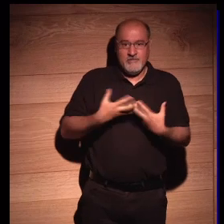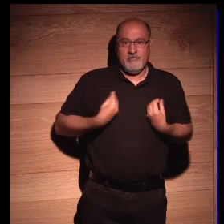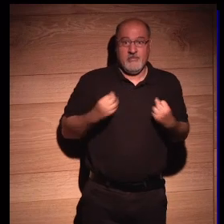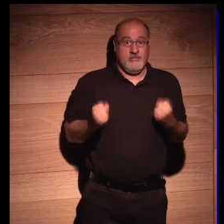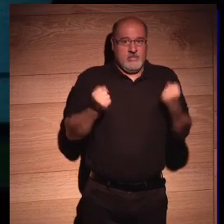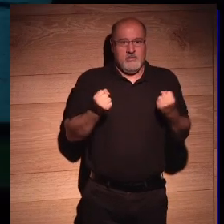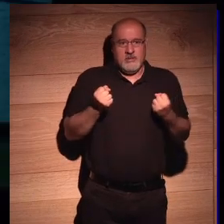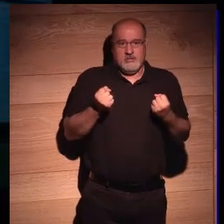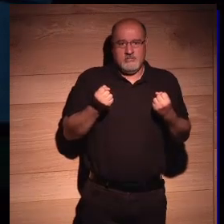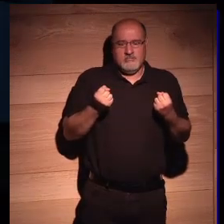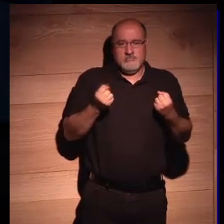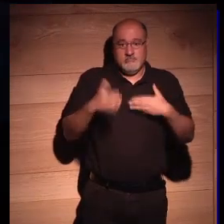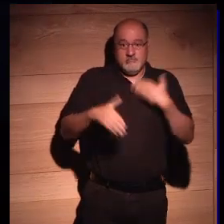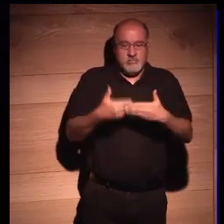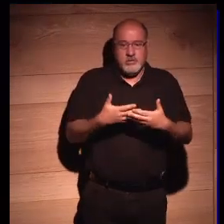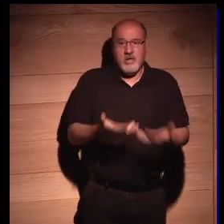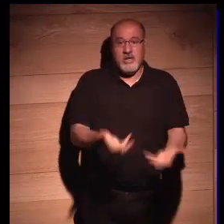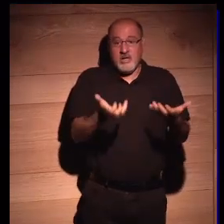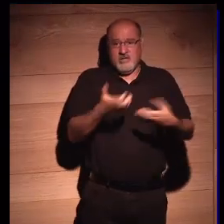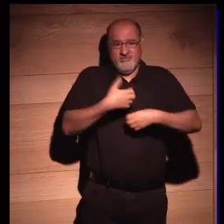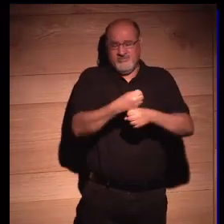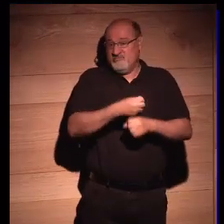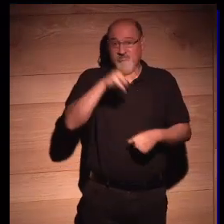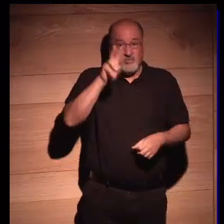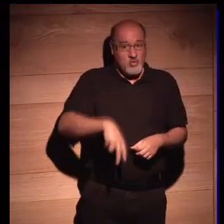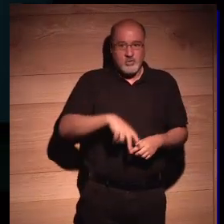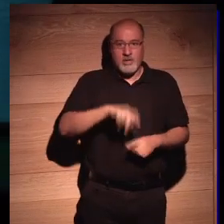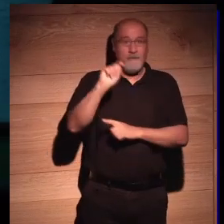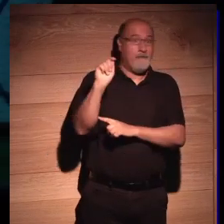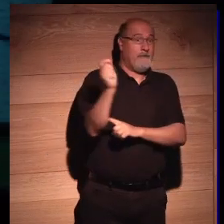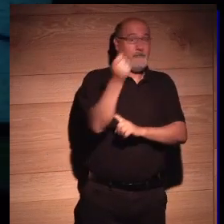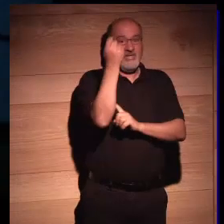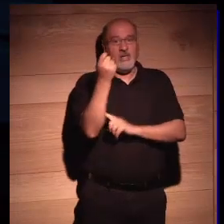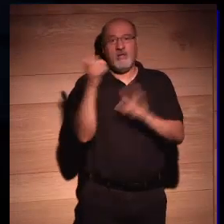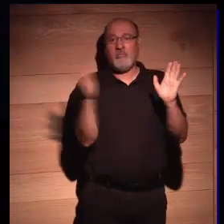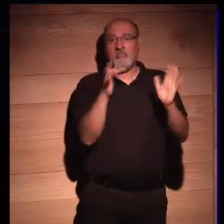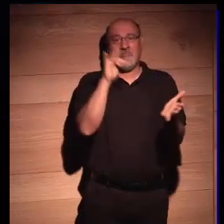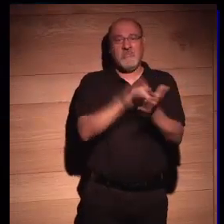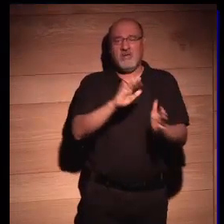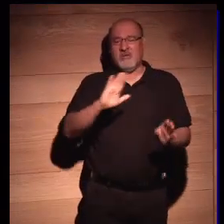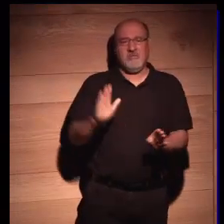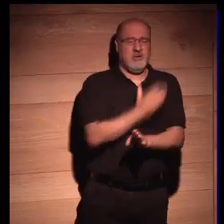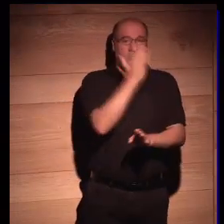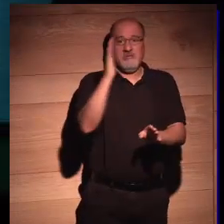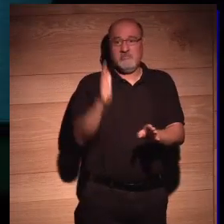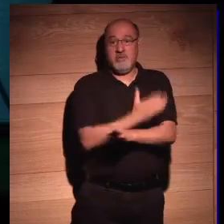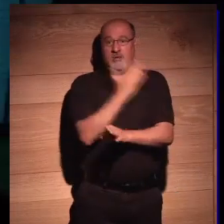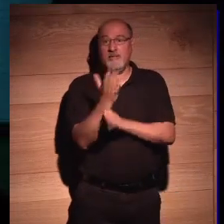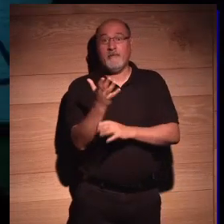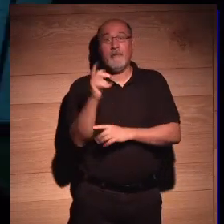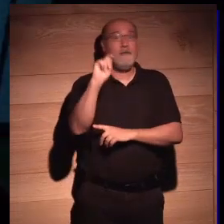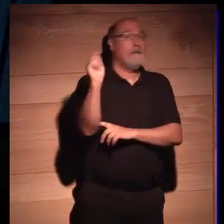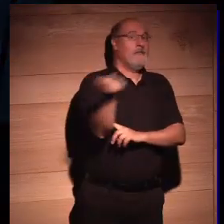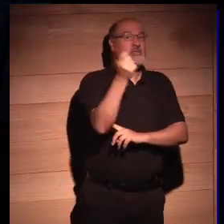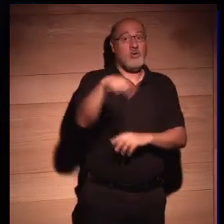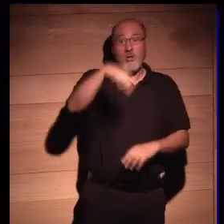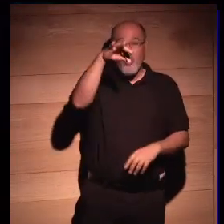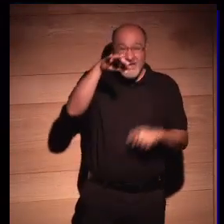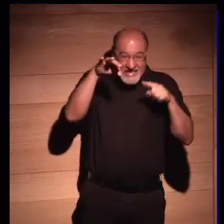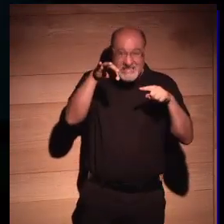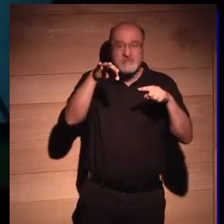It's like surviving. You can never win. The victory is always momentary. The